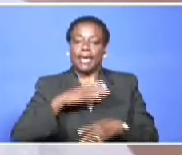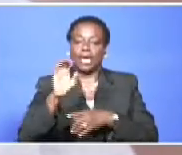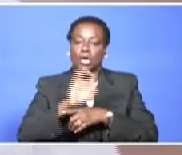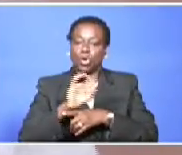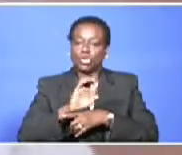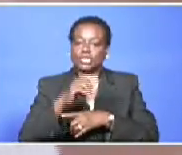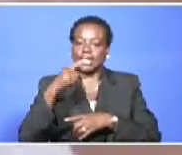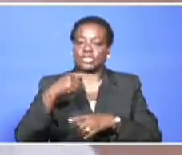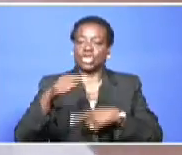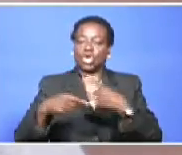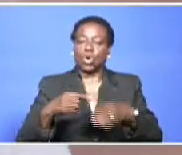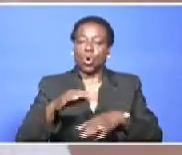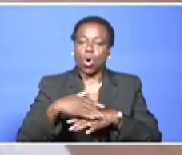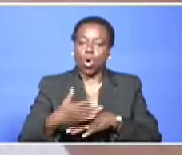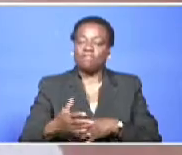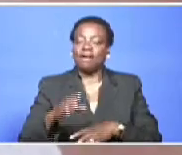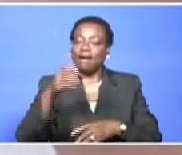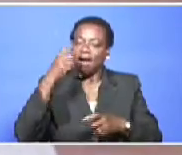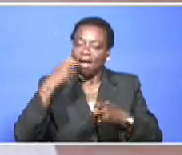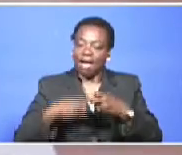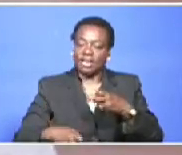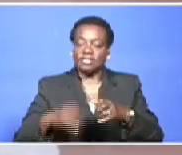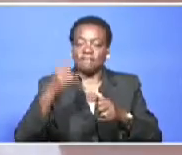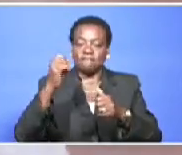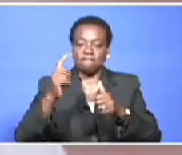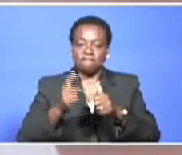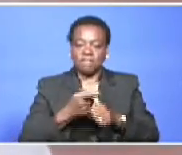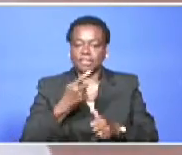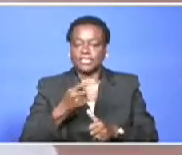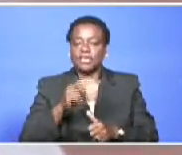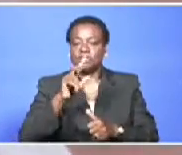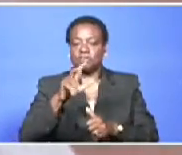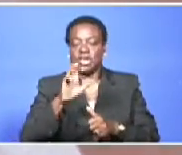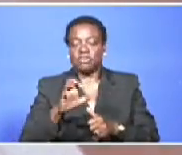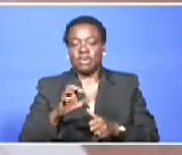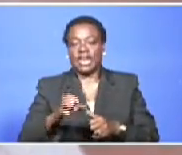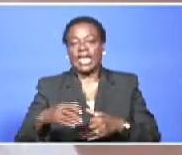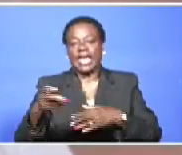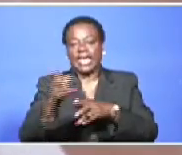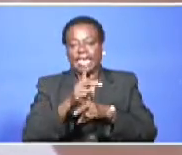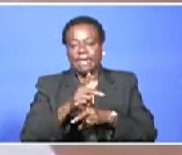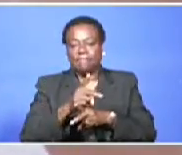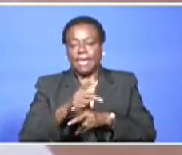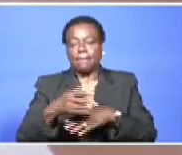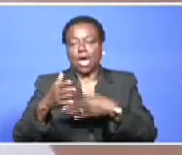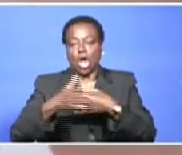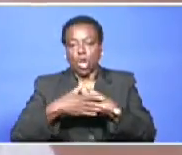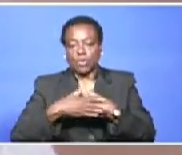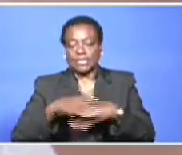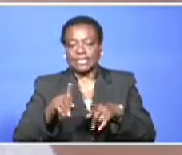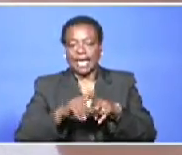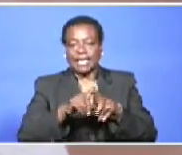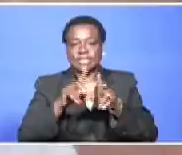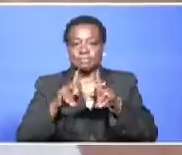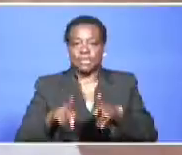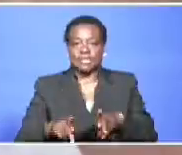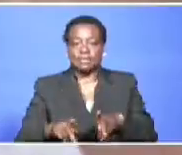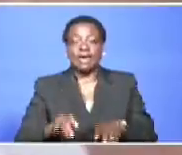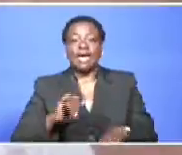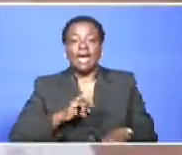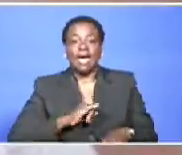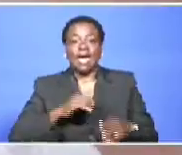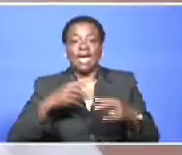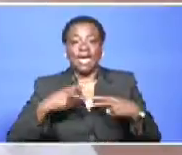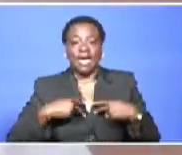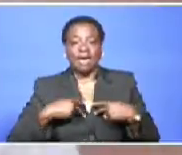to go out hard in the first 300 and just hold them as close as possible. And because I have the heart and the stamina and the training